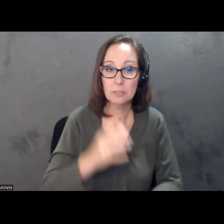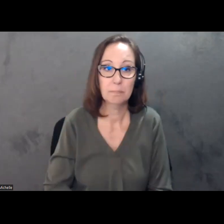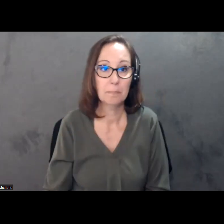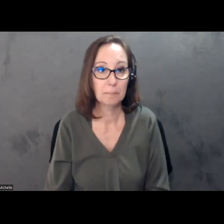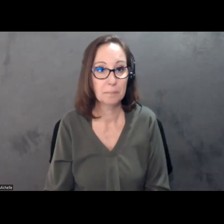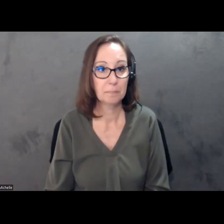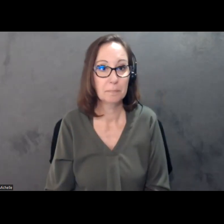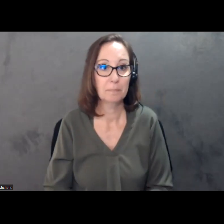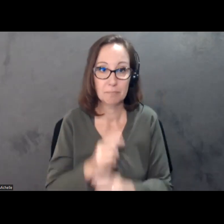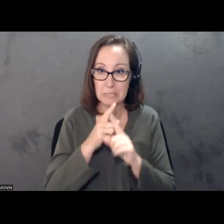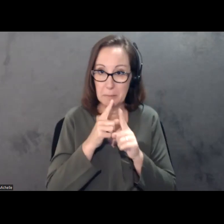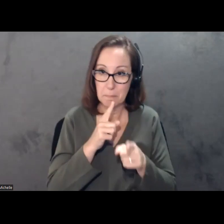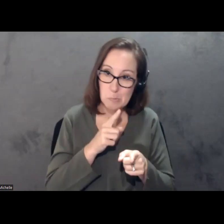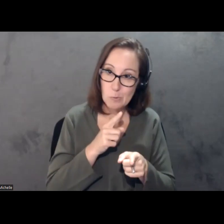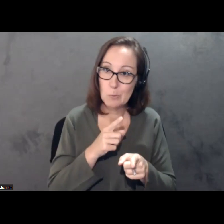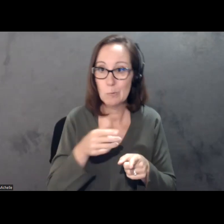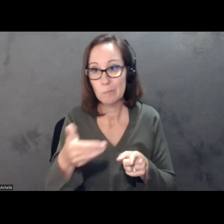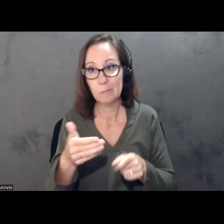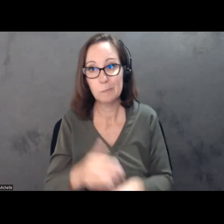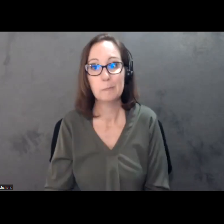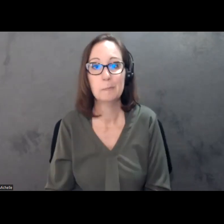we'll unmute your microphone.